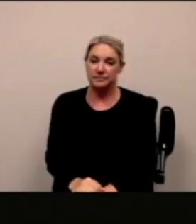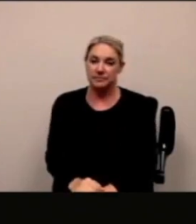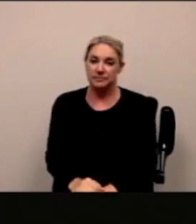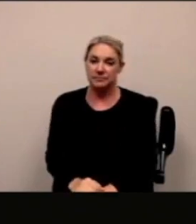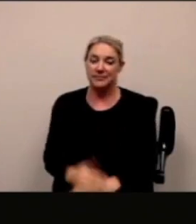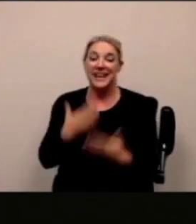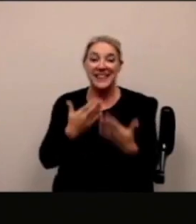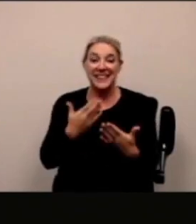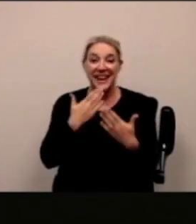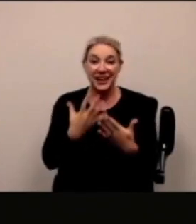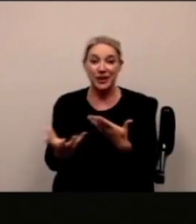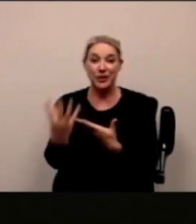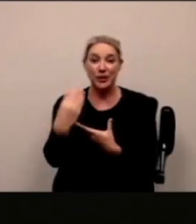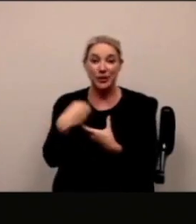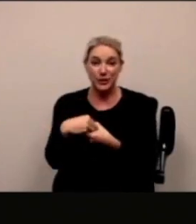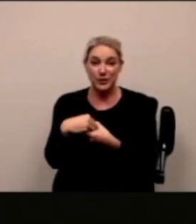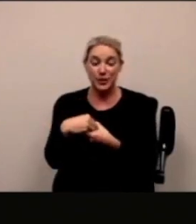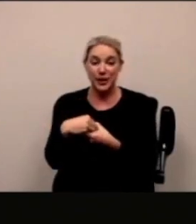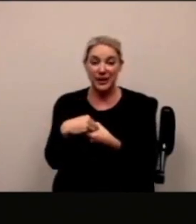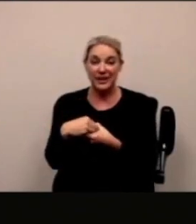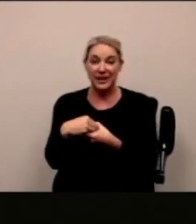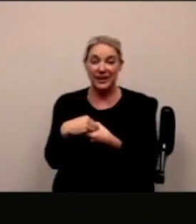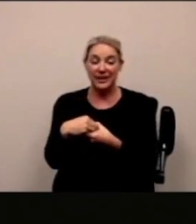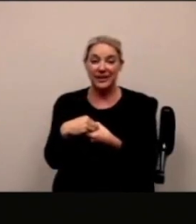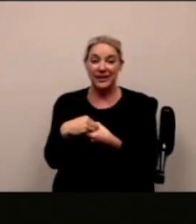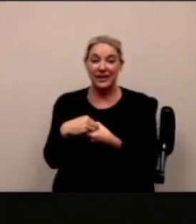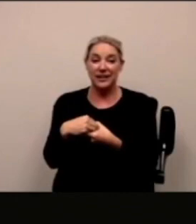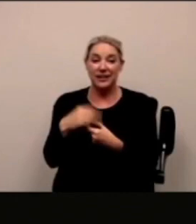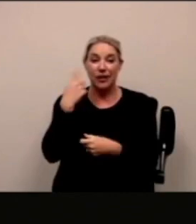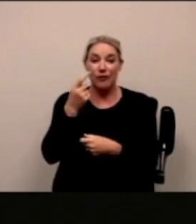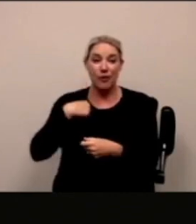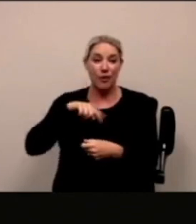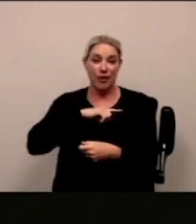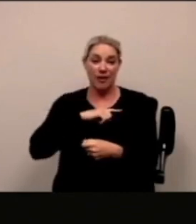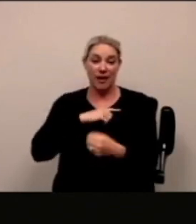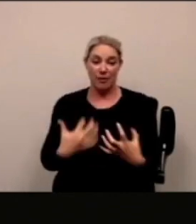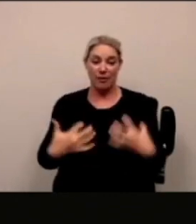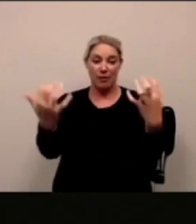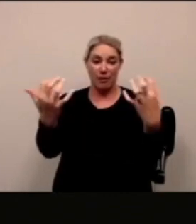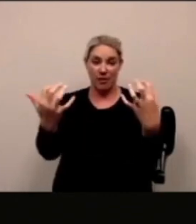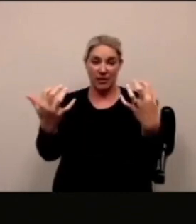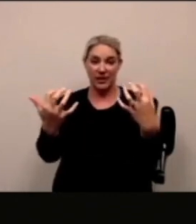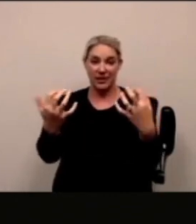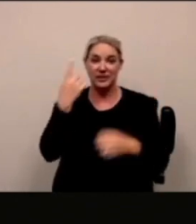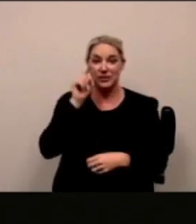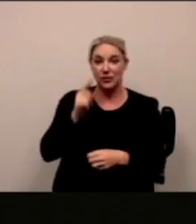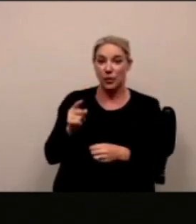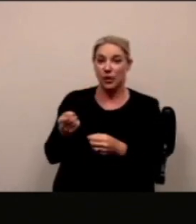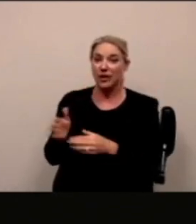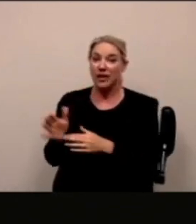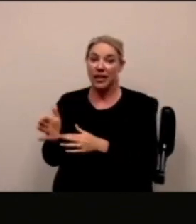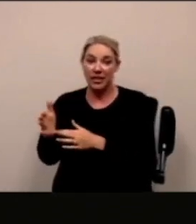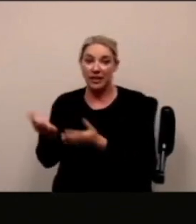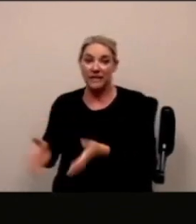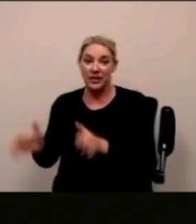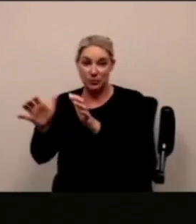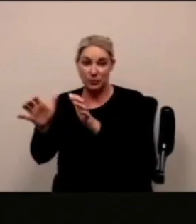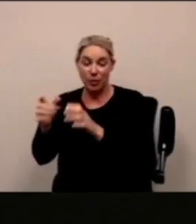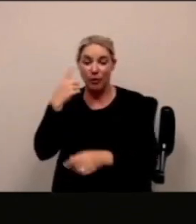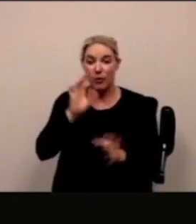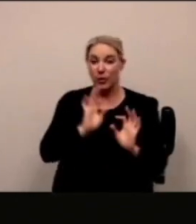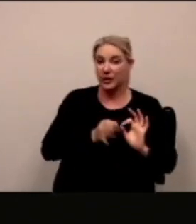Thank you so much to all of our viewers and our fishbowl participants and Mimi and our interpreters